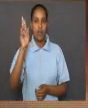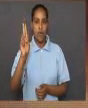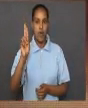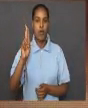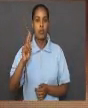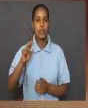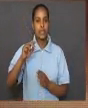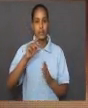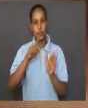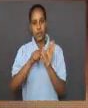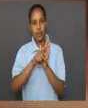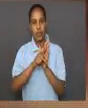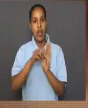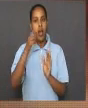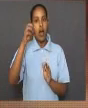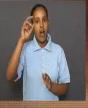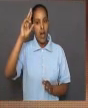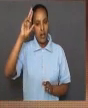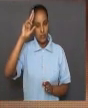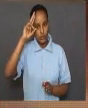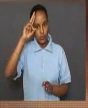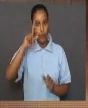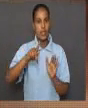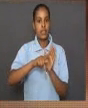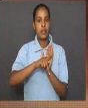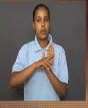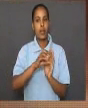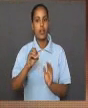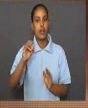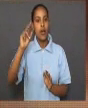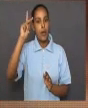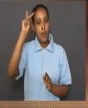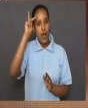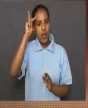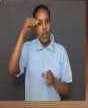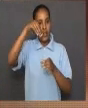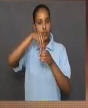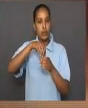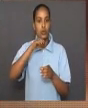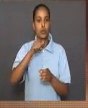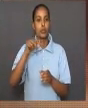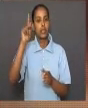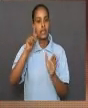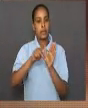principle, Hund's rule, and the Pauli exclusion principle.